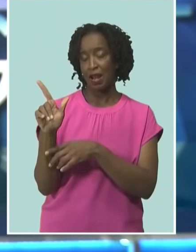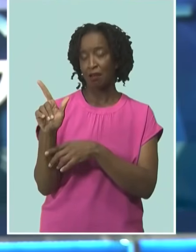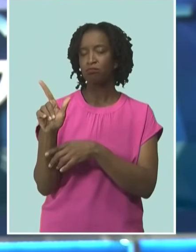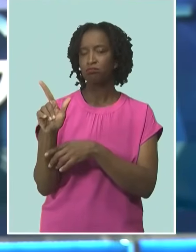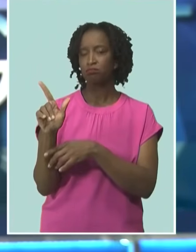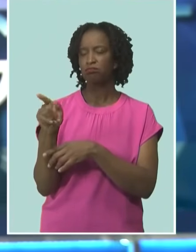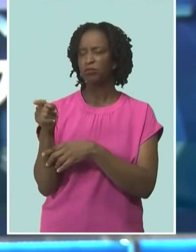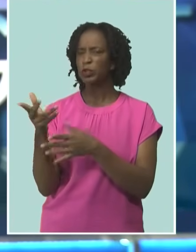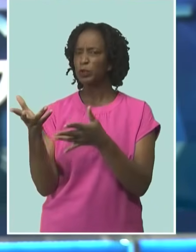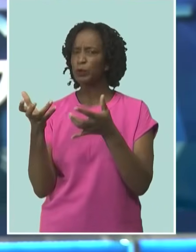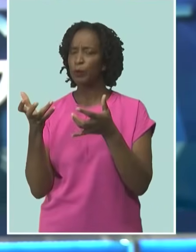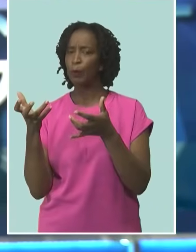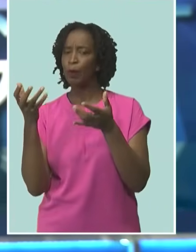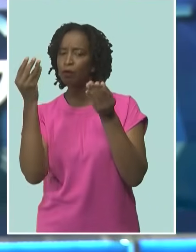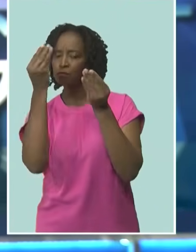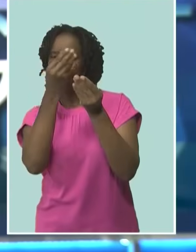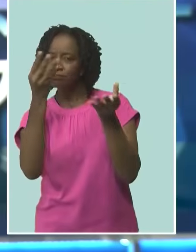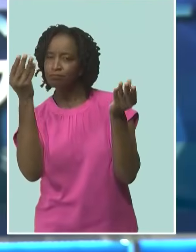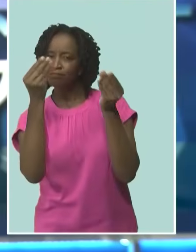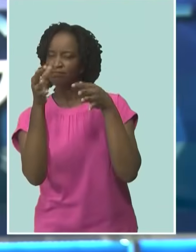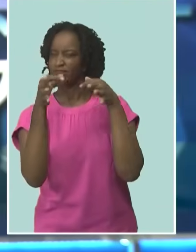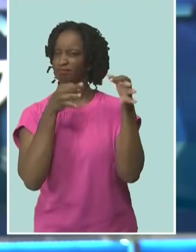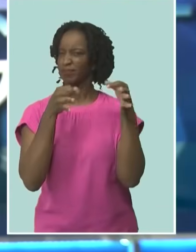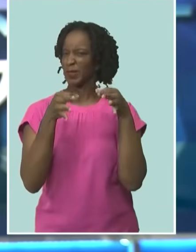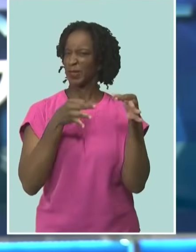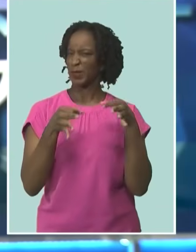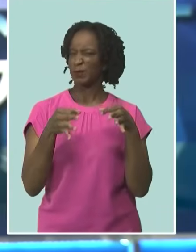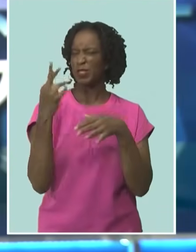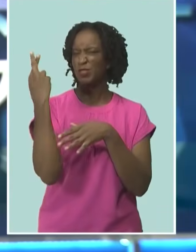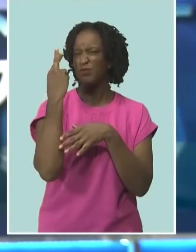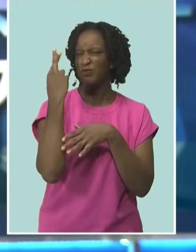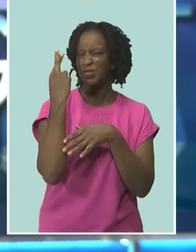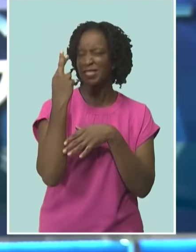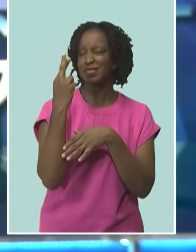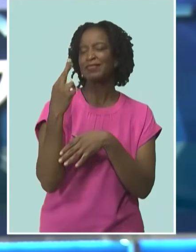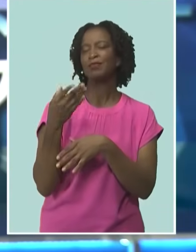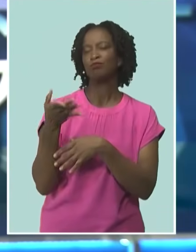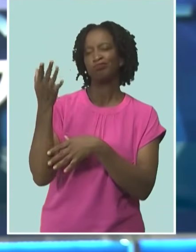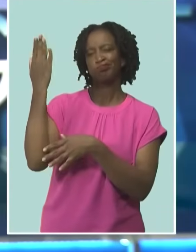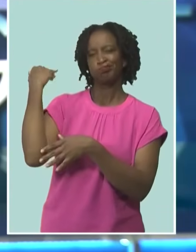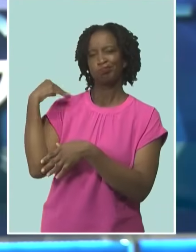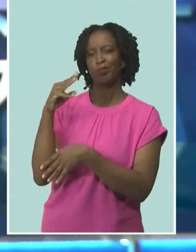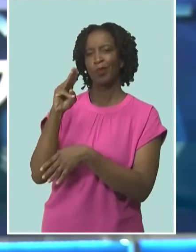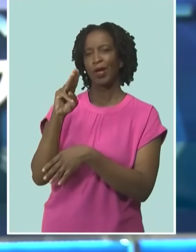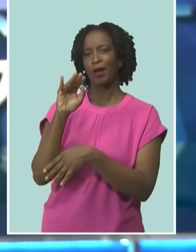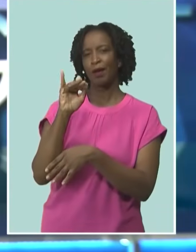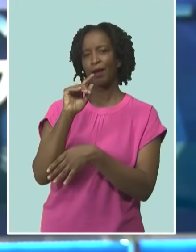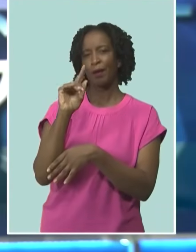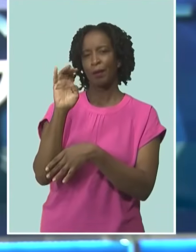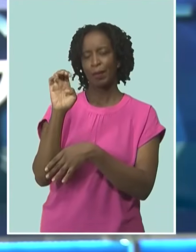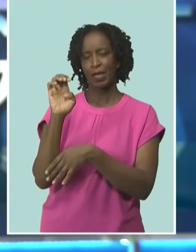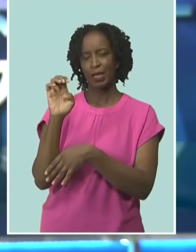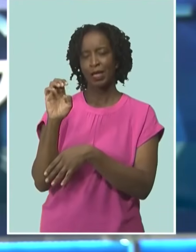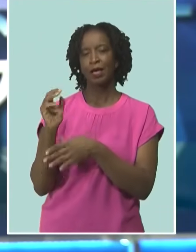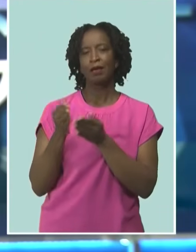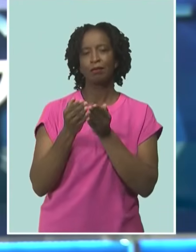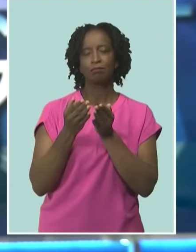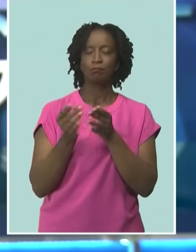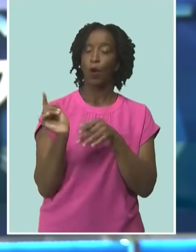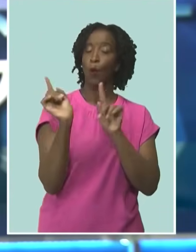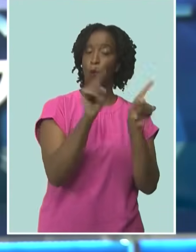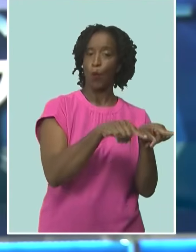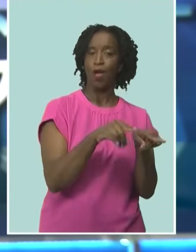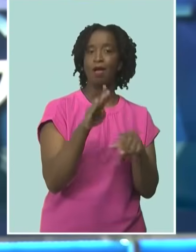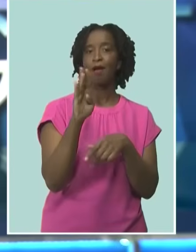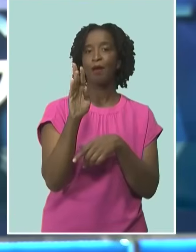the public why Millie went to Brazil. She has written a book chronicling that story. It is in its final stages